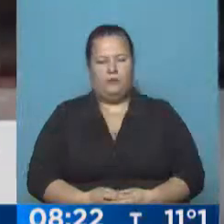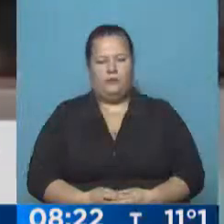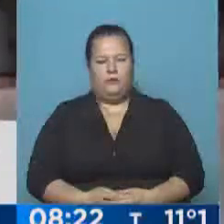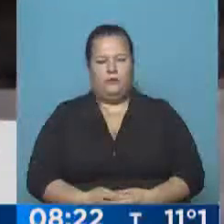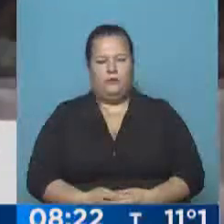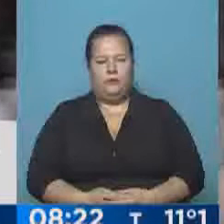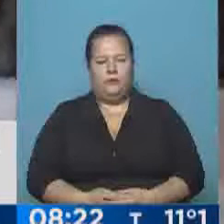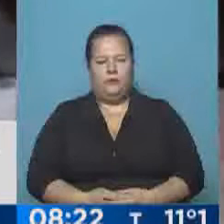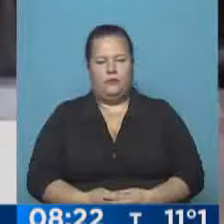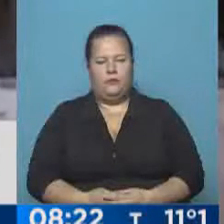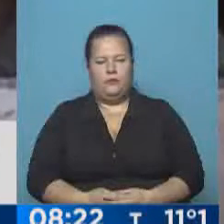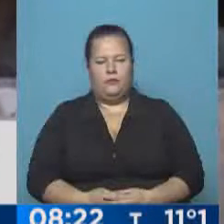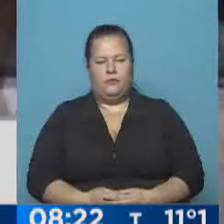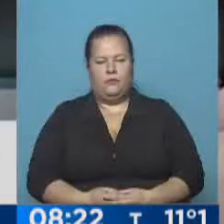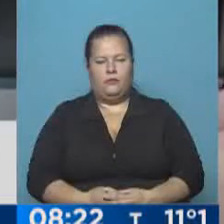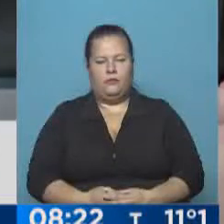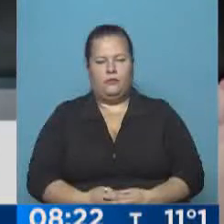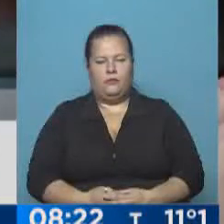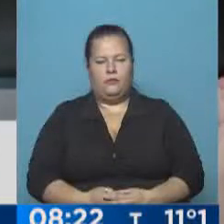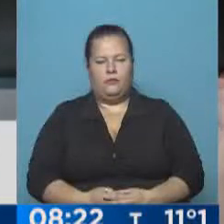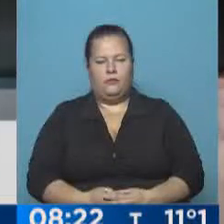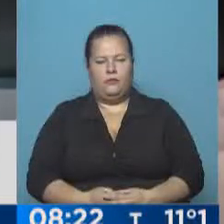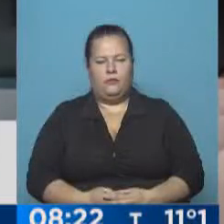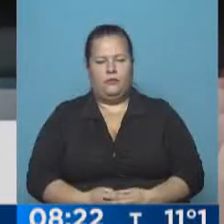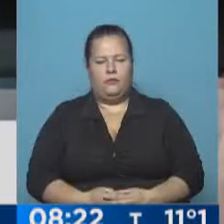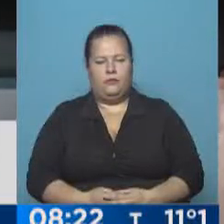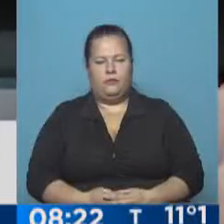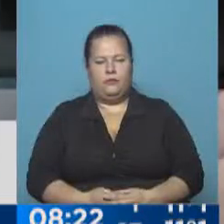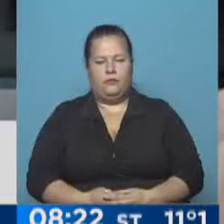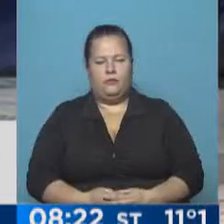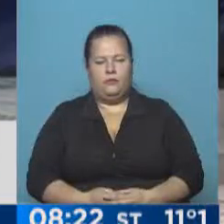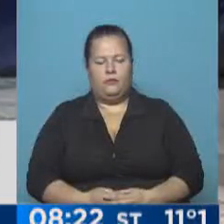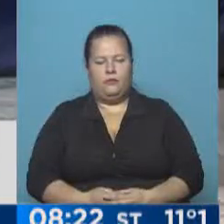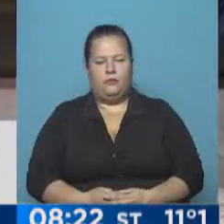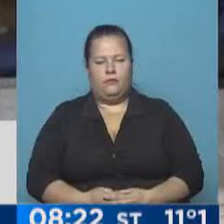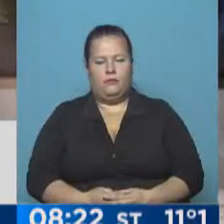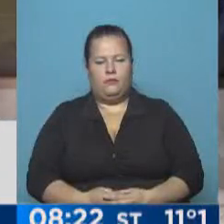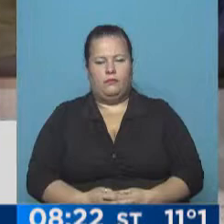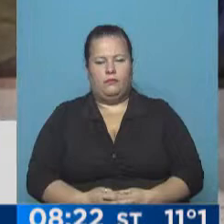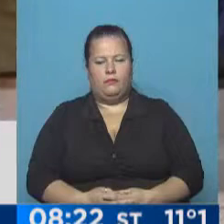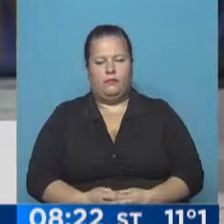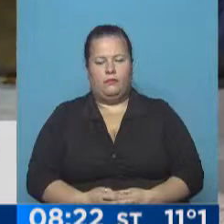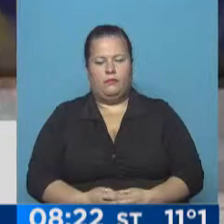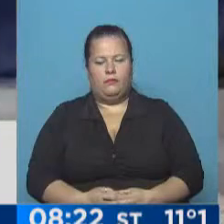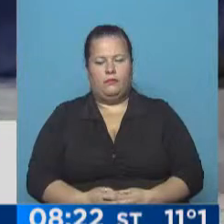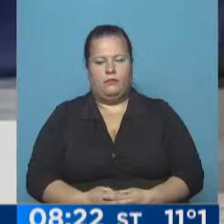We have a woman in my family. She has baby.